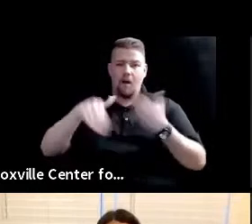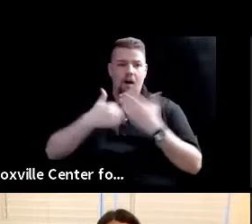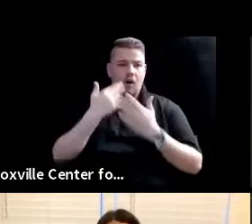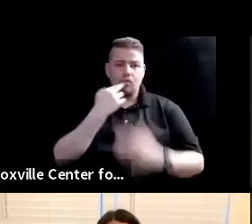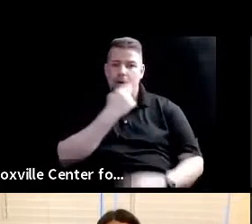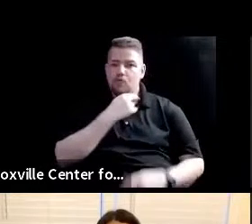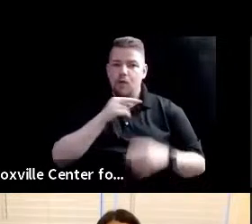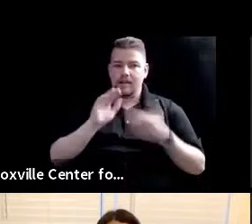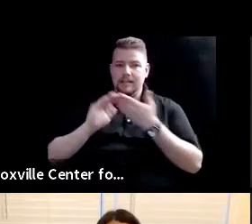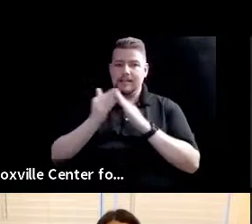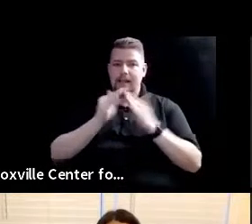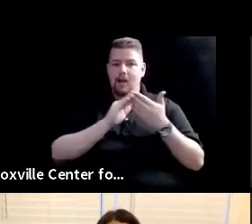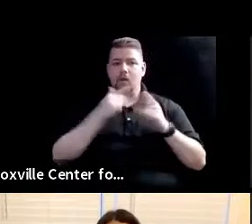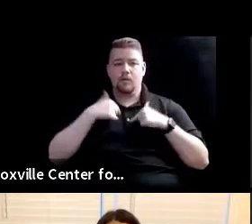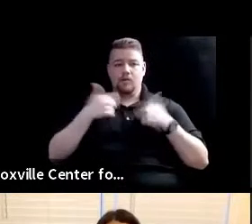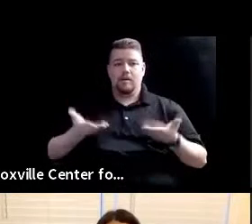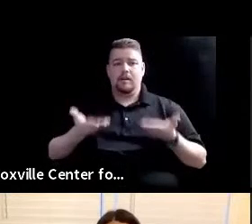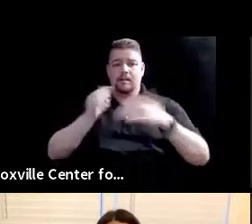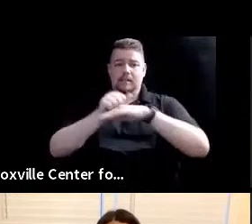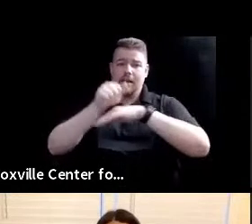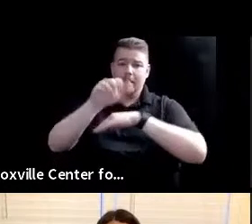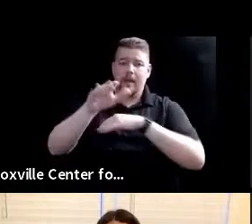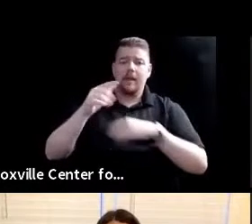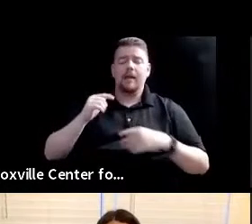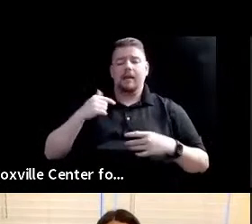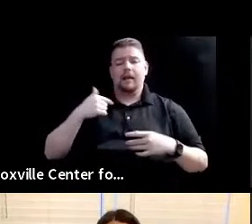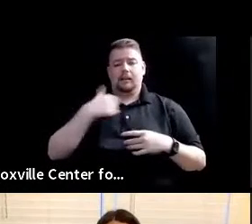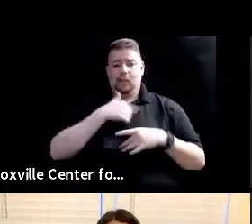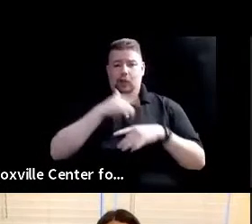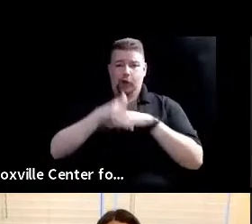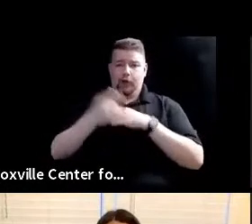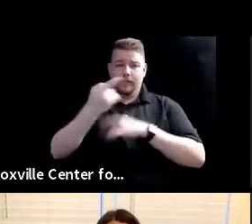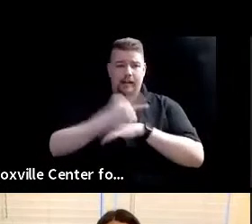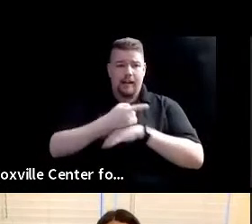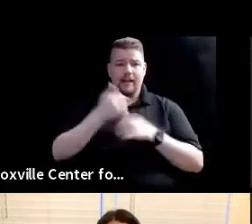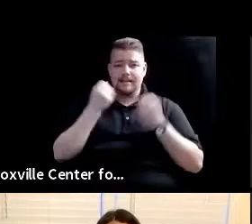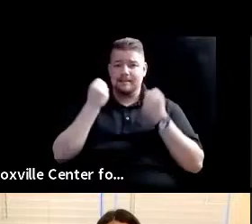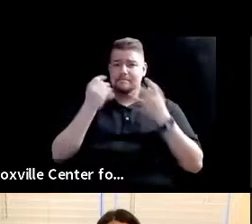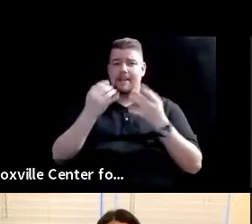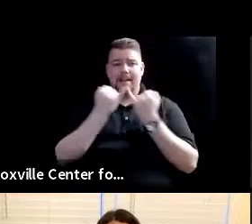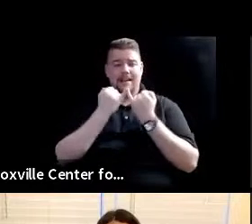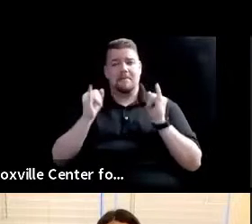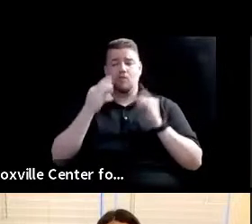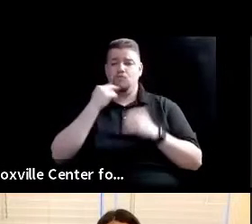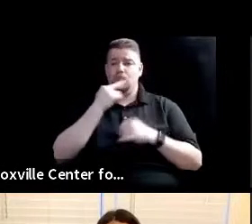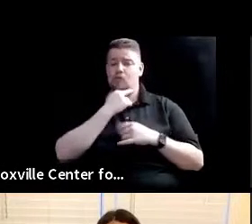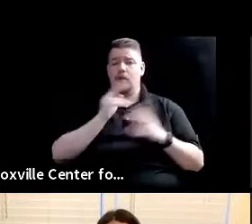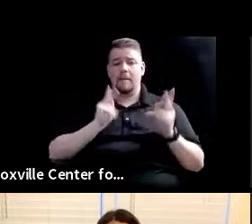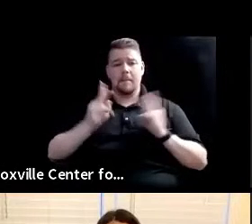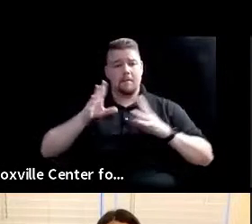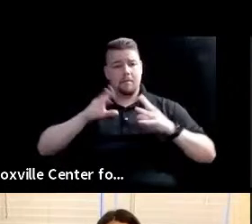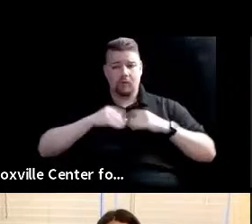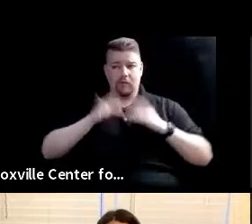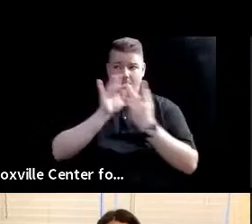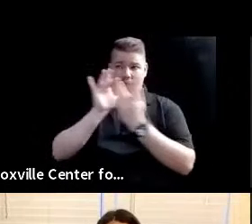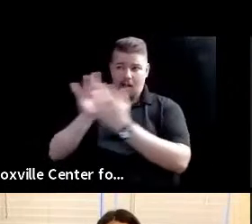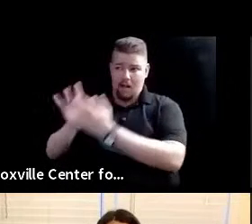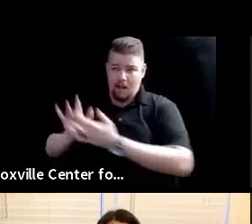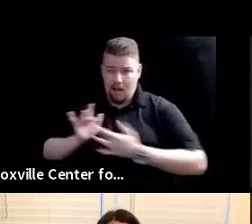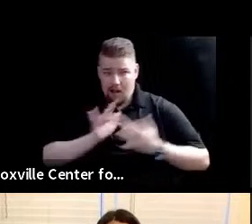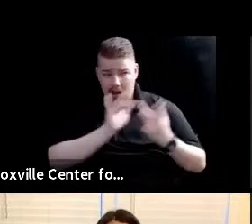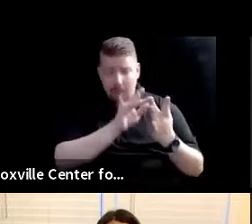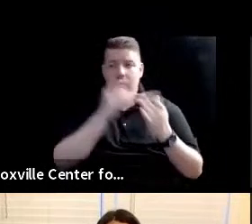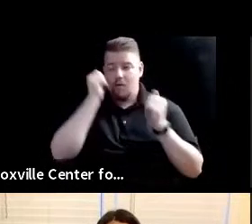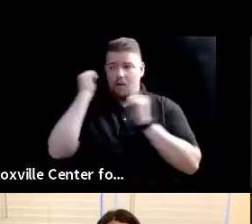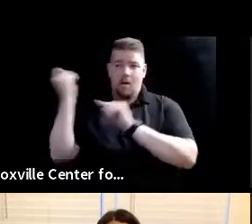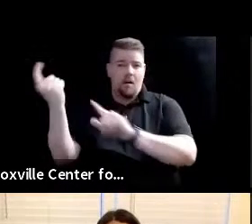We tried to submit a letter in the portal earlier today from as many independent restaurateurs as we could find this afternoon. They're all in